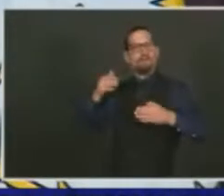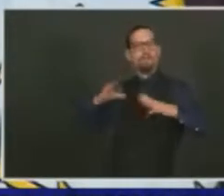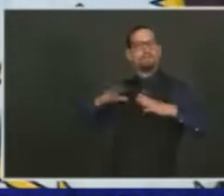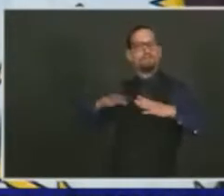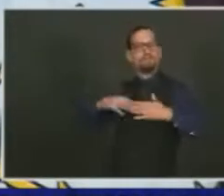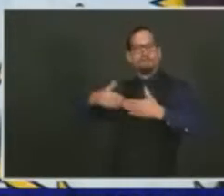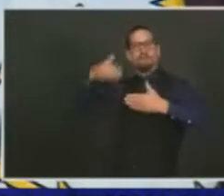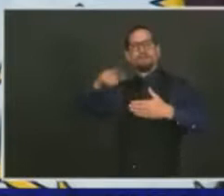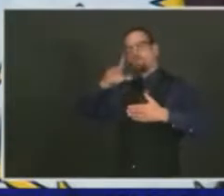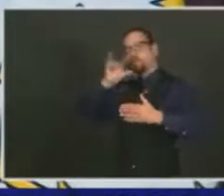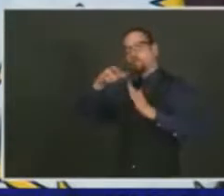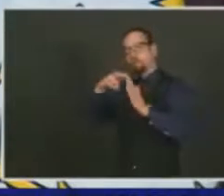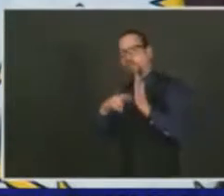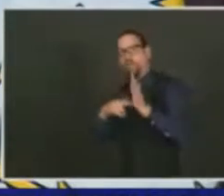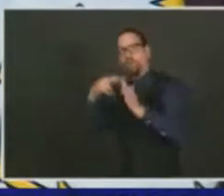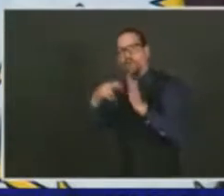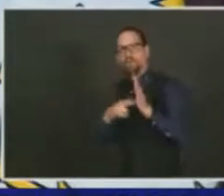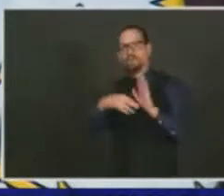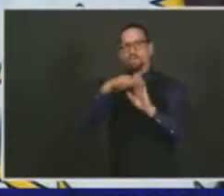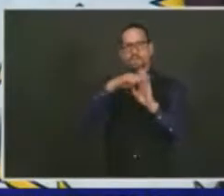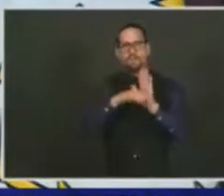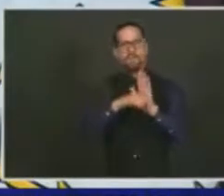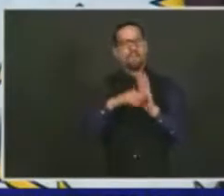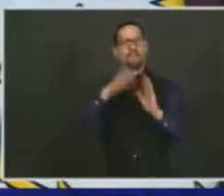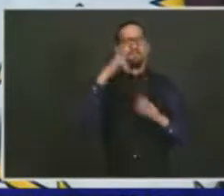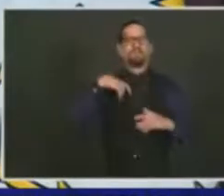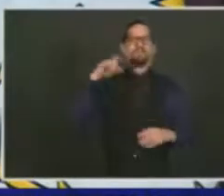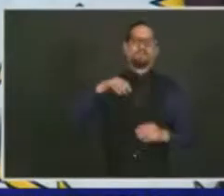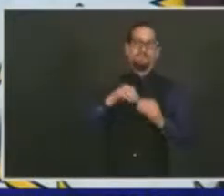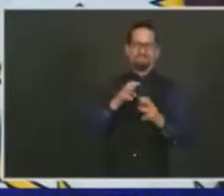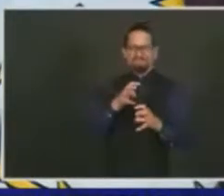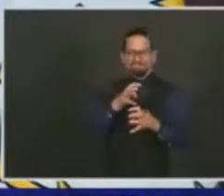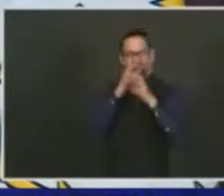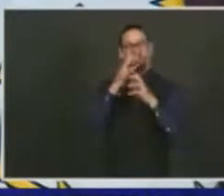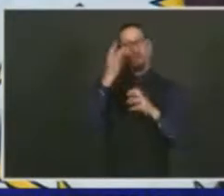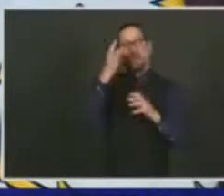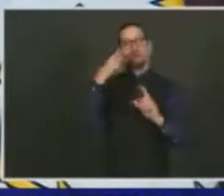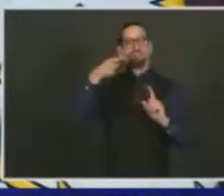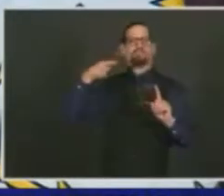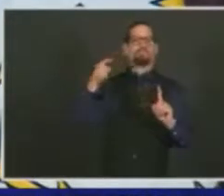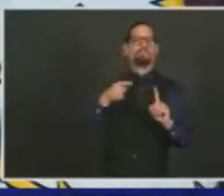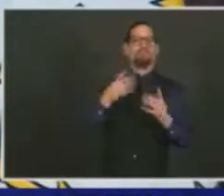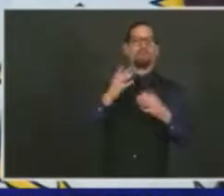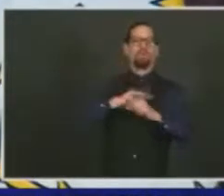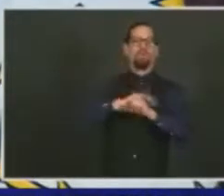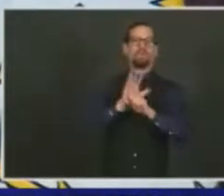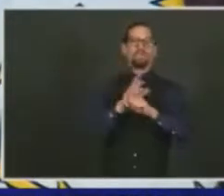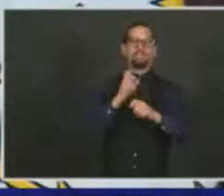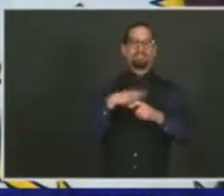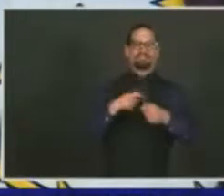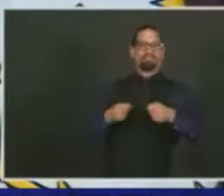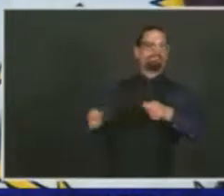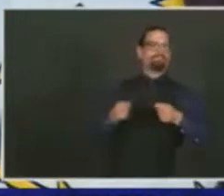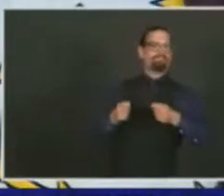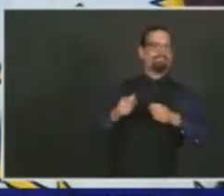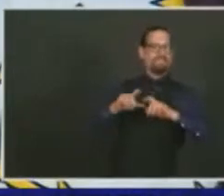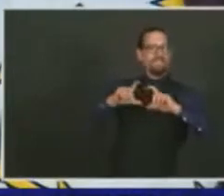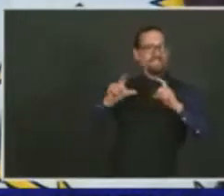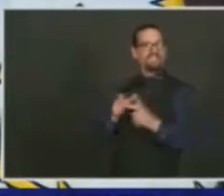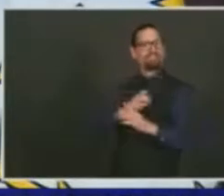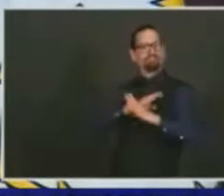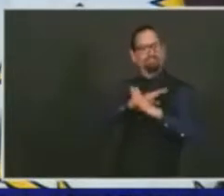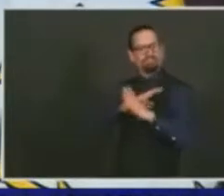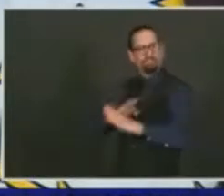can. And while we still have a chance to stop the spread, and it is